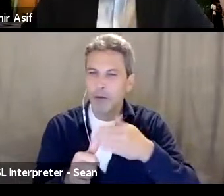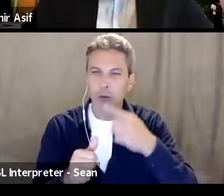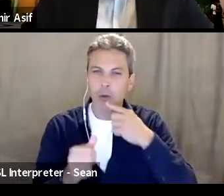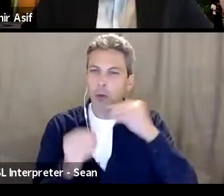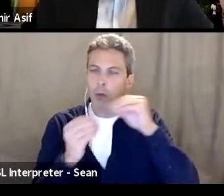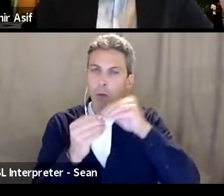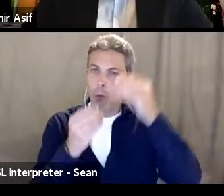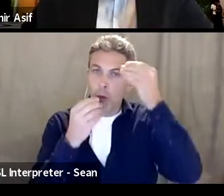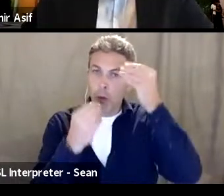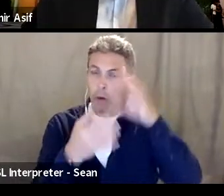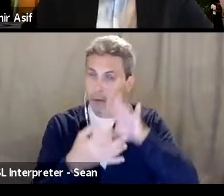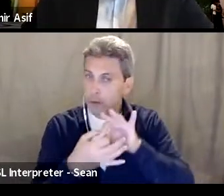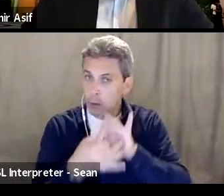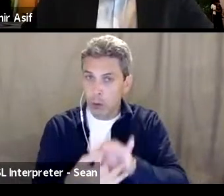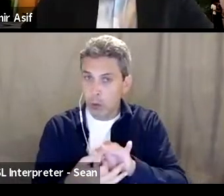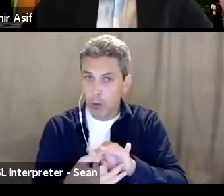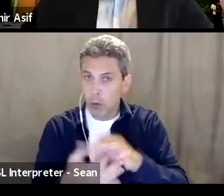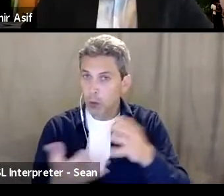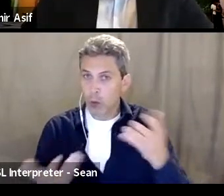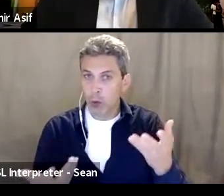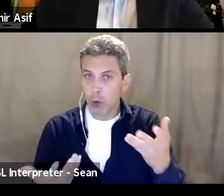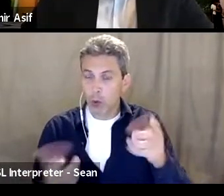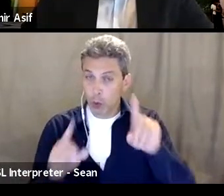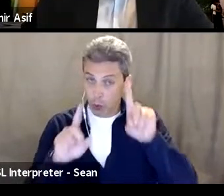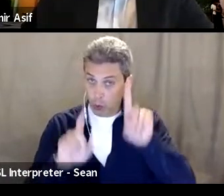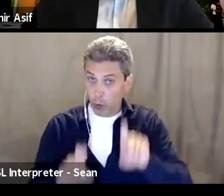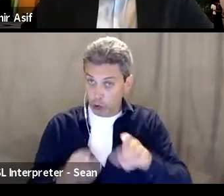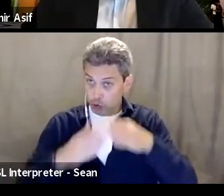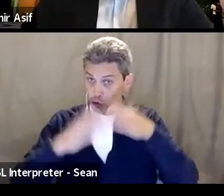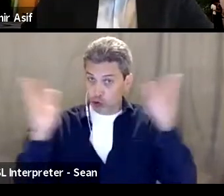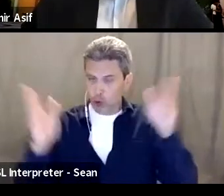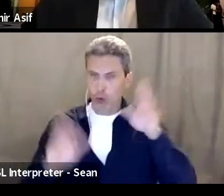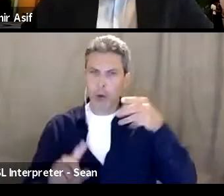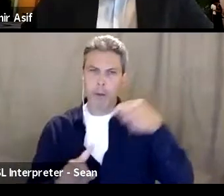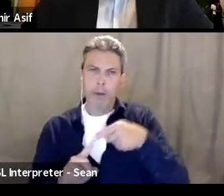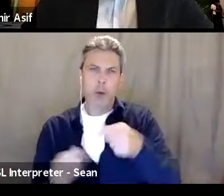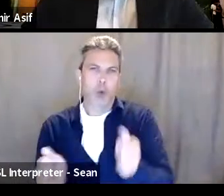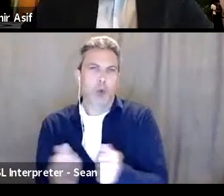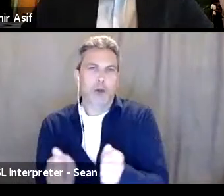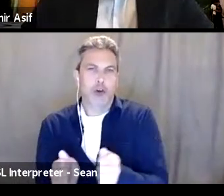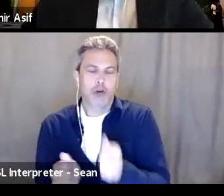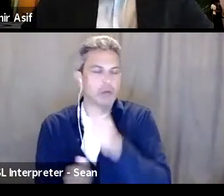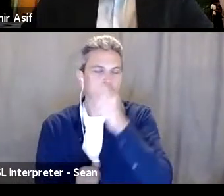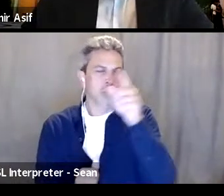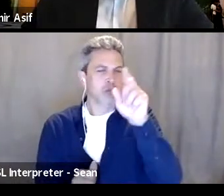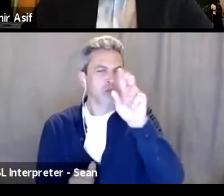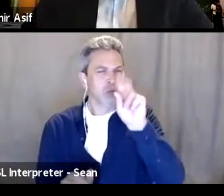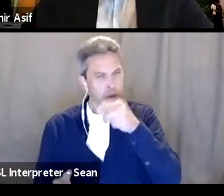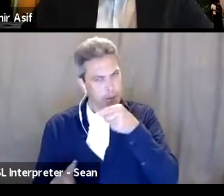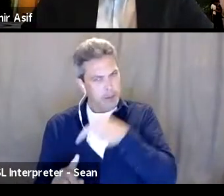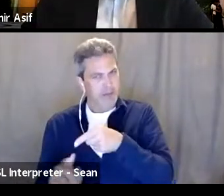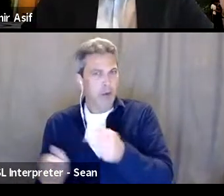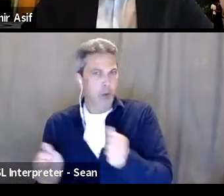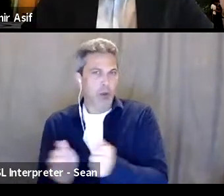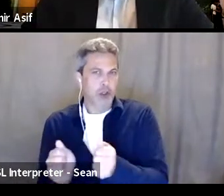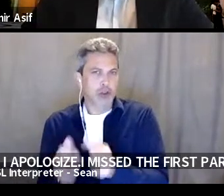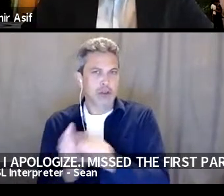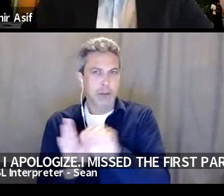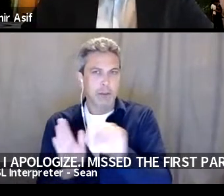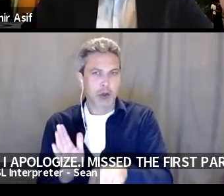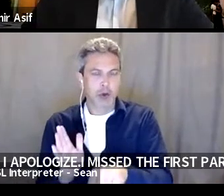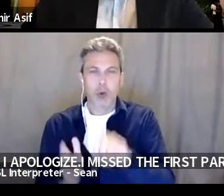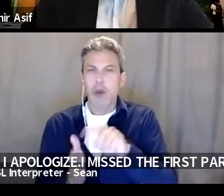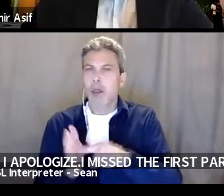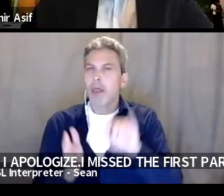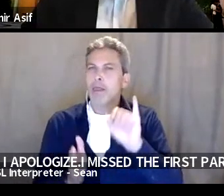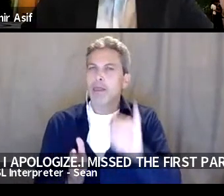about questions pertaining to in general or winter? Winter specifically. So, Okay. How that planning process